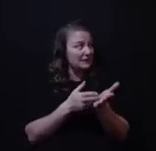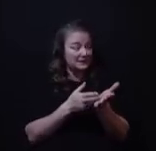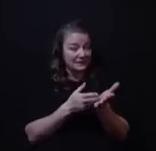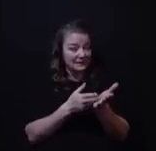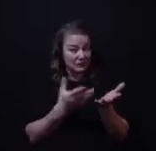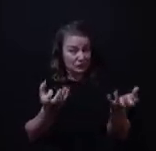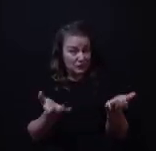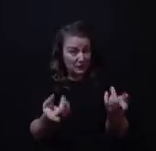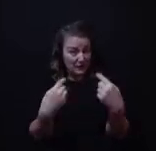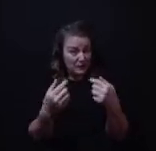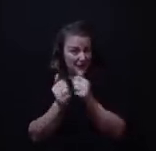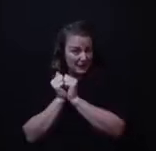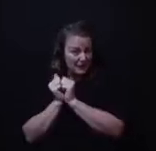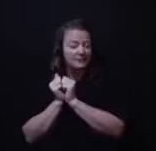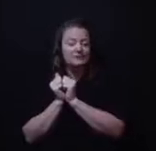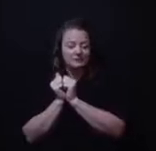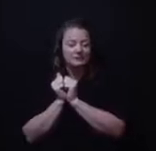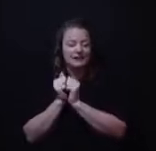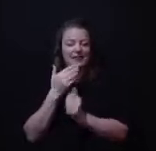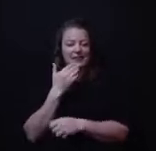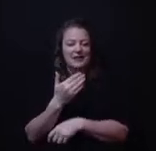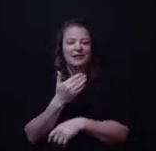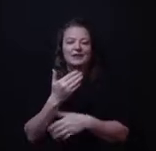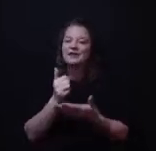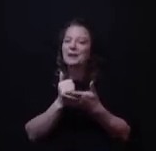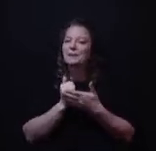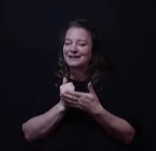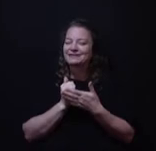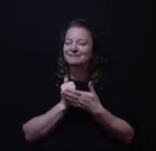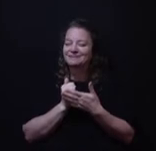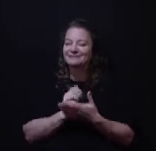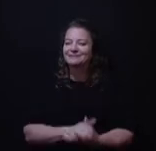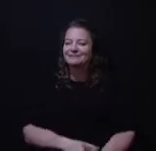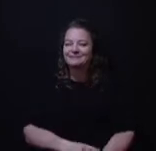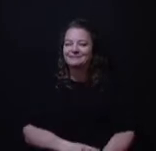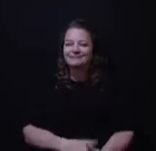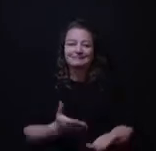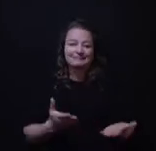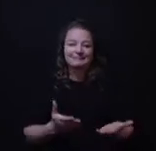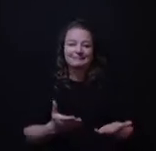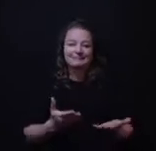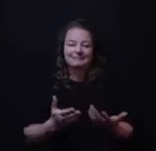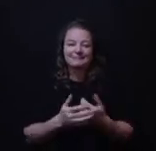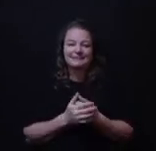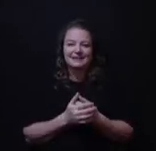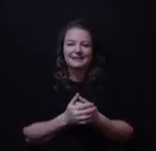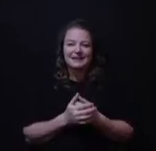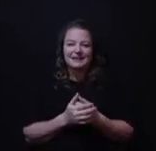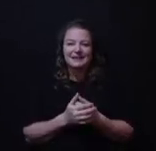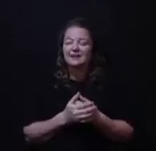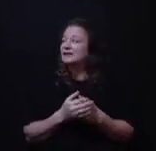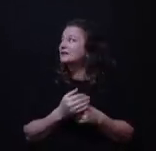come with me? Thank you, that helps. Otherwise, I think you're sleeping with your eyes open.